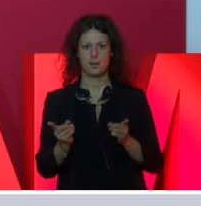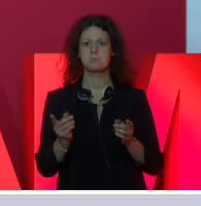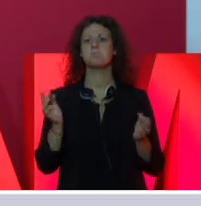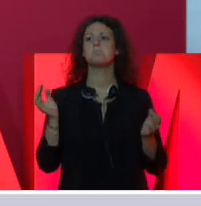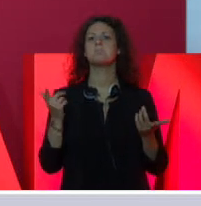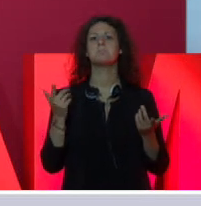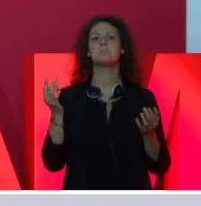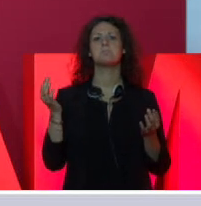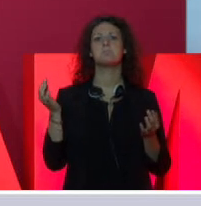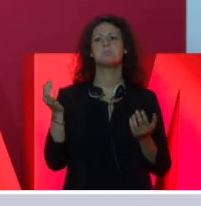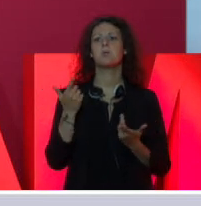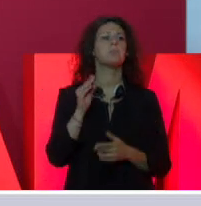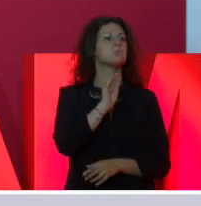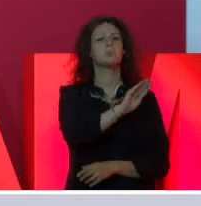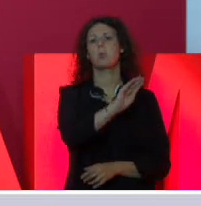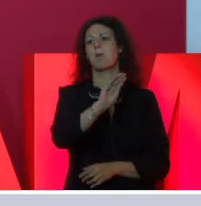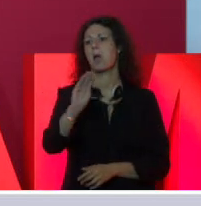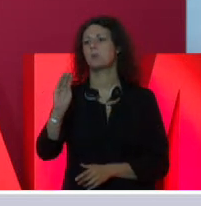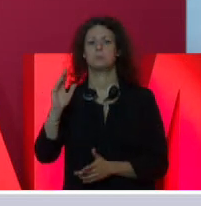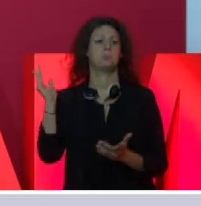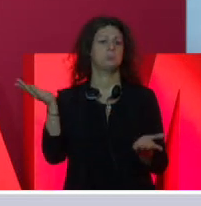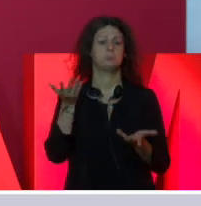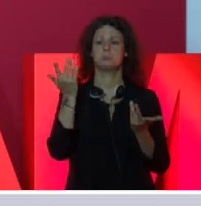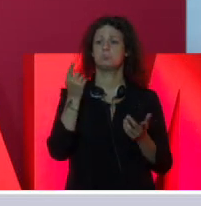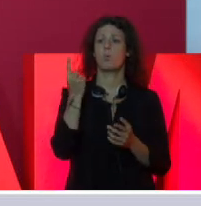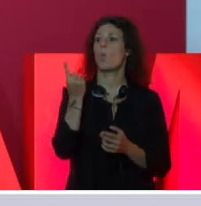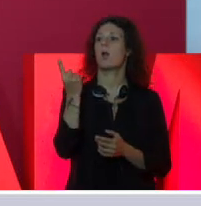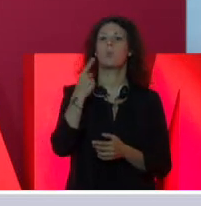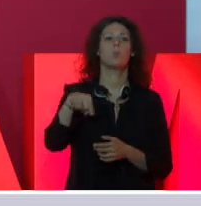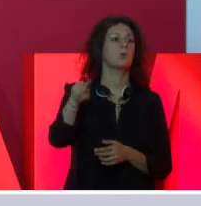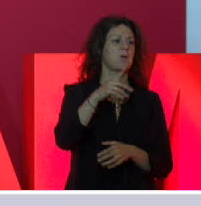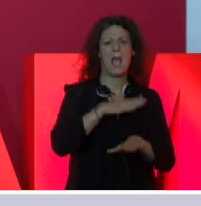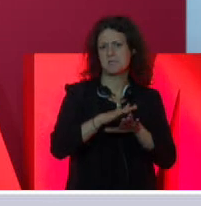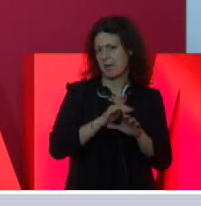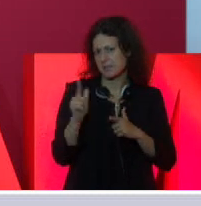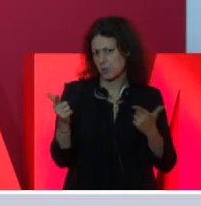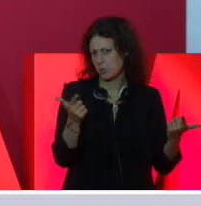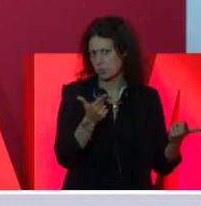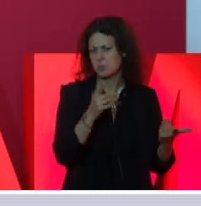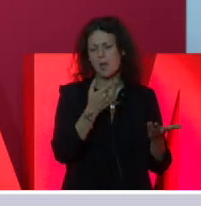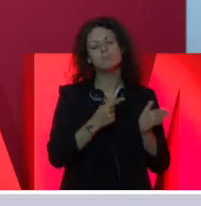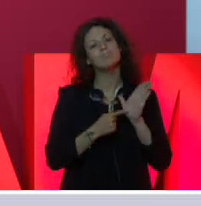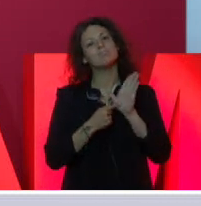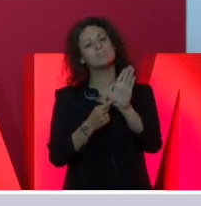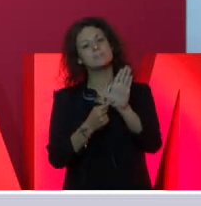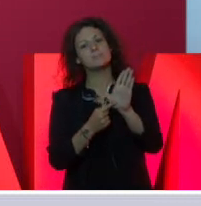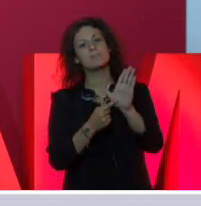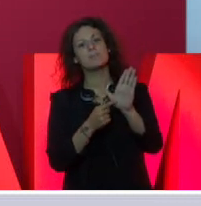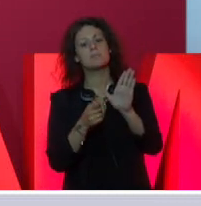if we were to ask a person with no experience in that field that question,